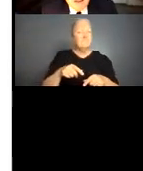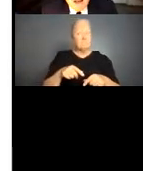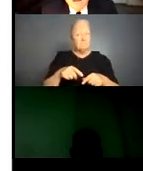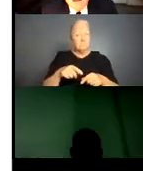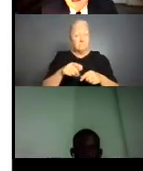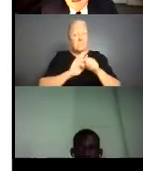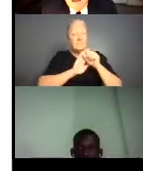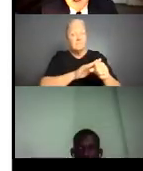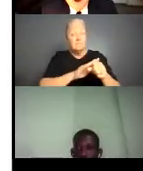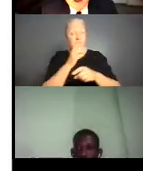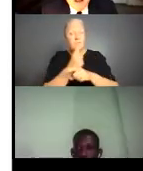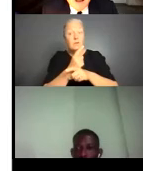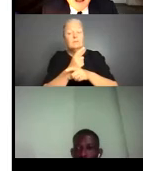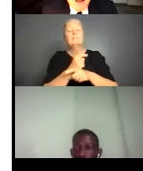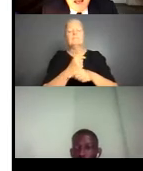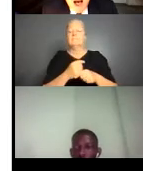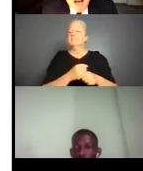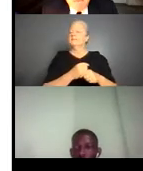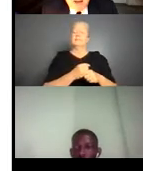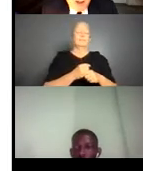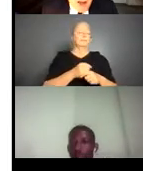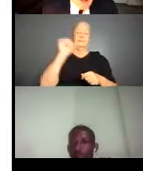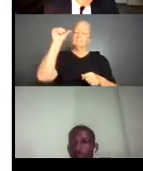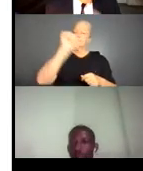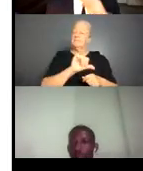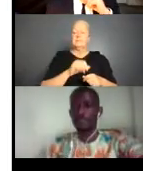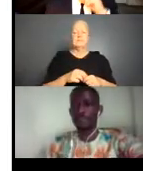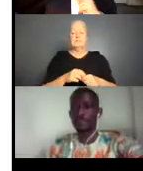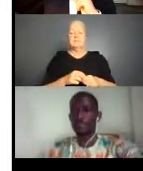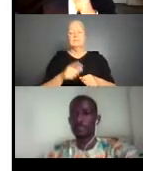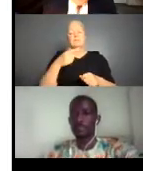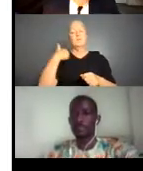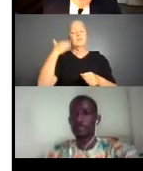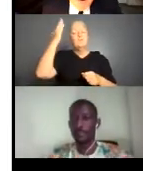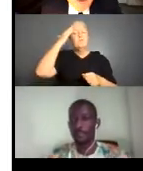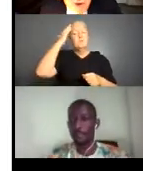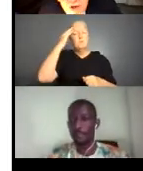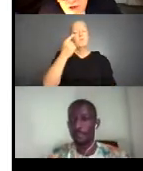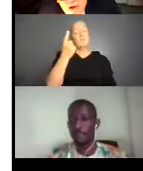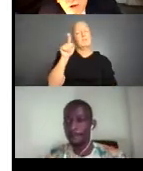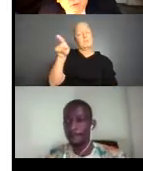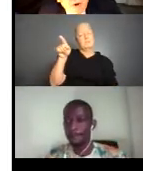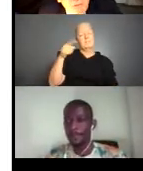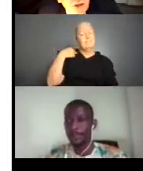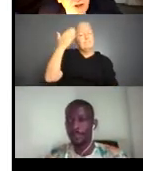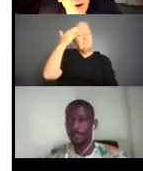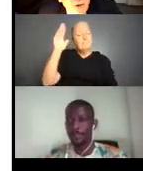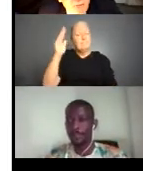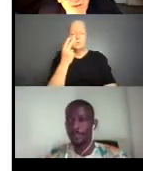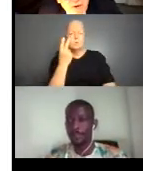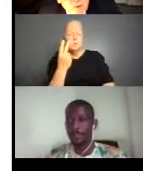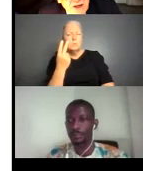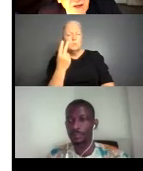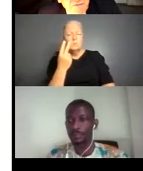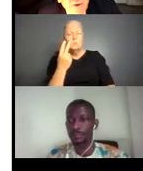these, yeah. That's shocking, actually. I have mentioned that. I knew of one of them. I didn't know of both. We mentioned it on